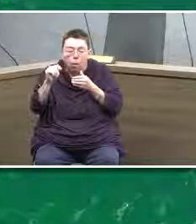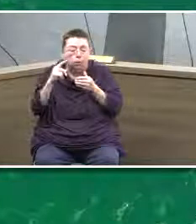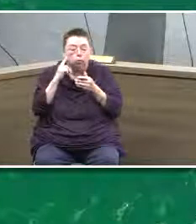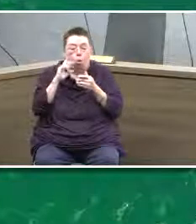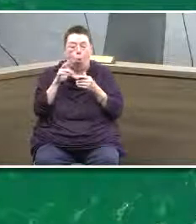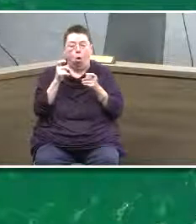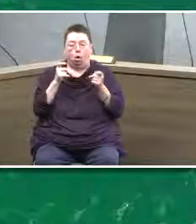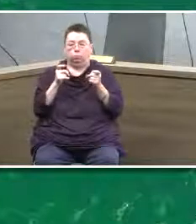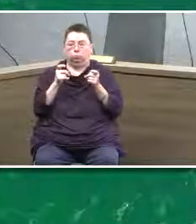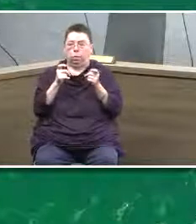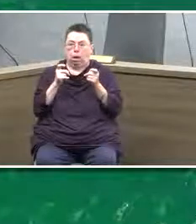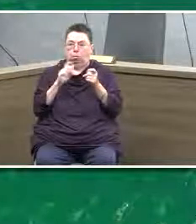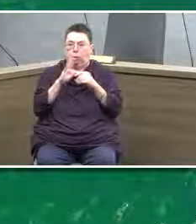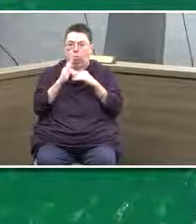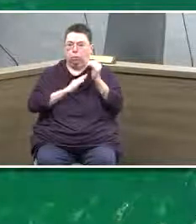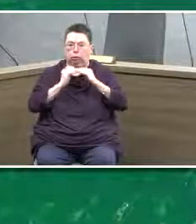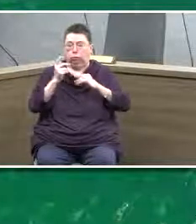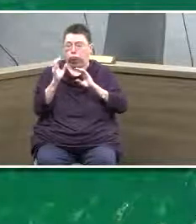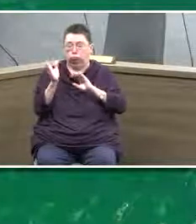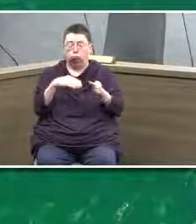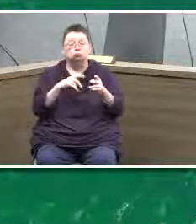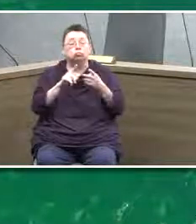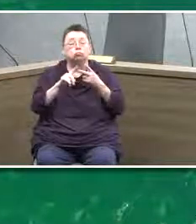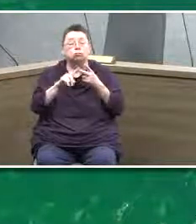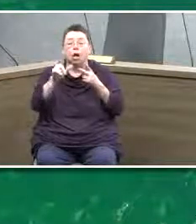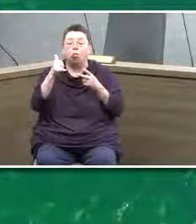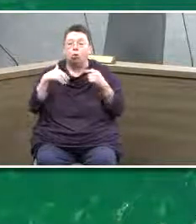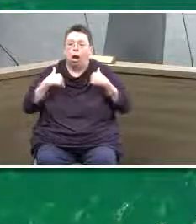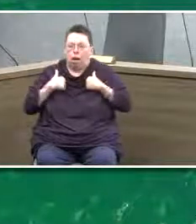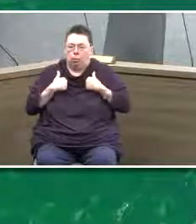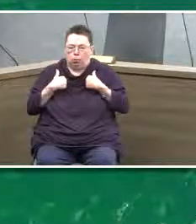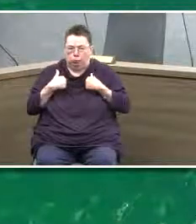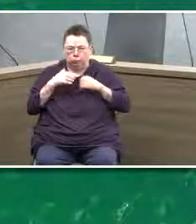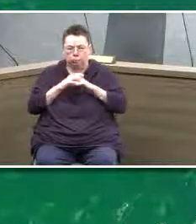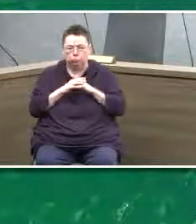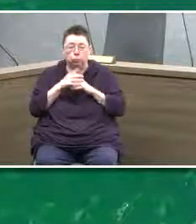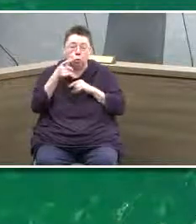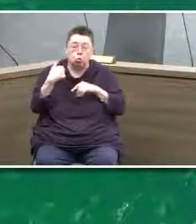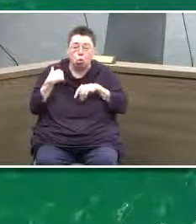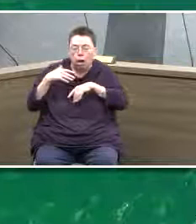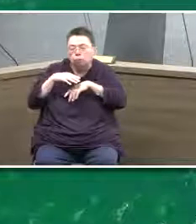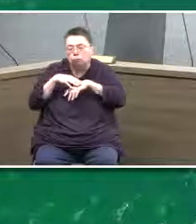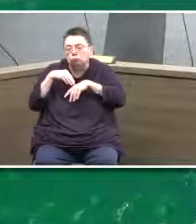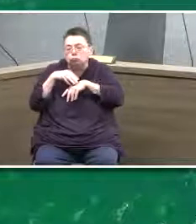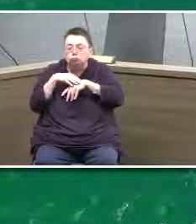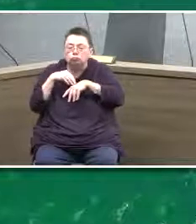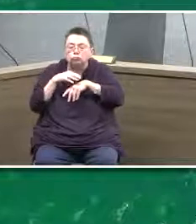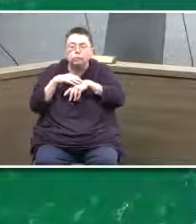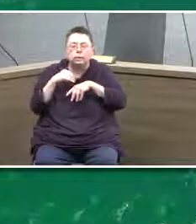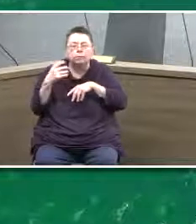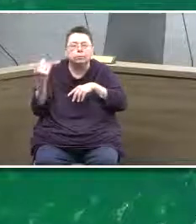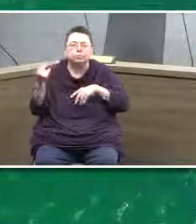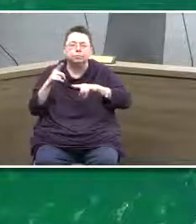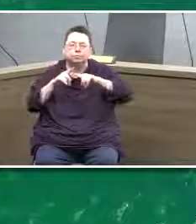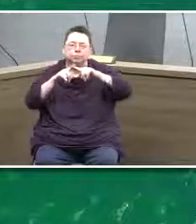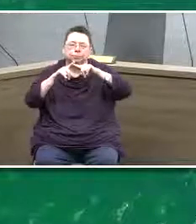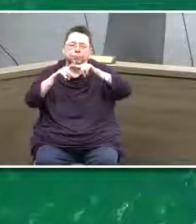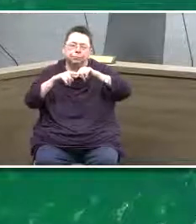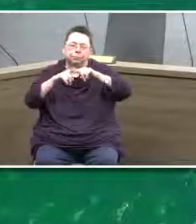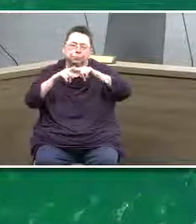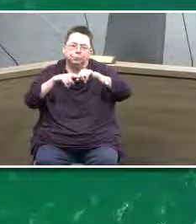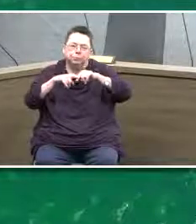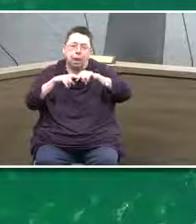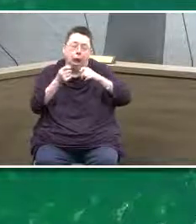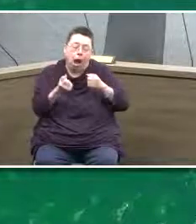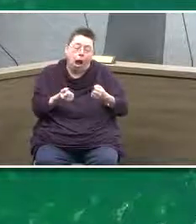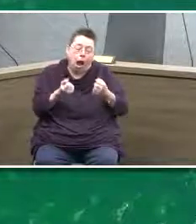buildings. Pet ownership. Pet ownership will be subject to quantity, size,